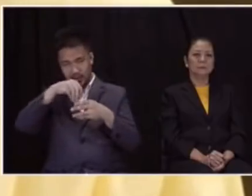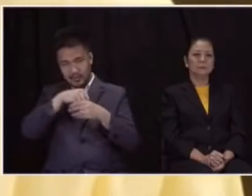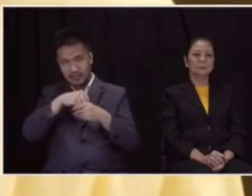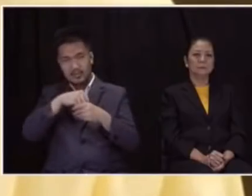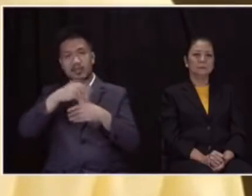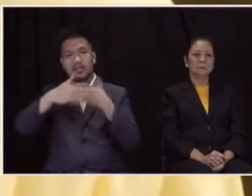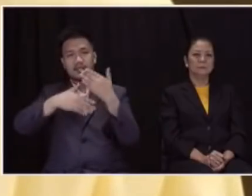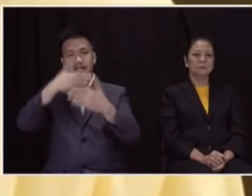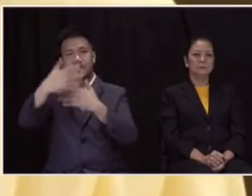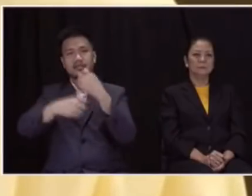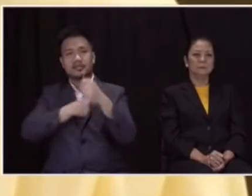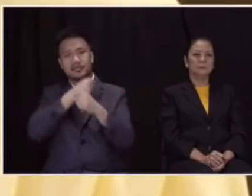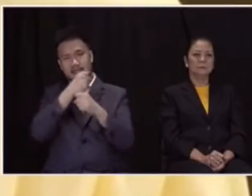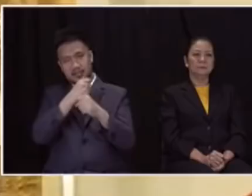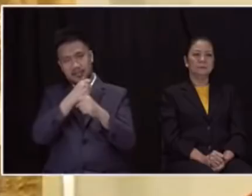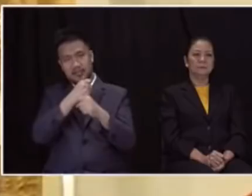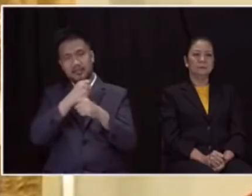coming years.